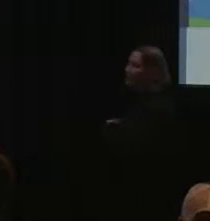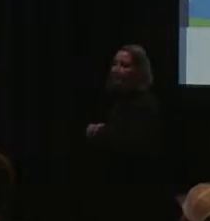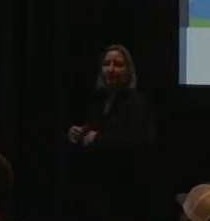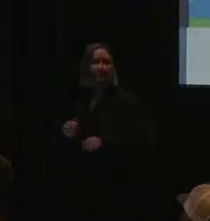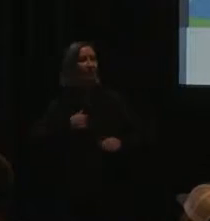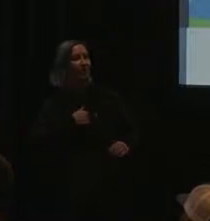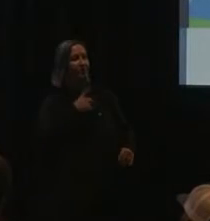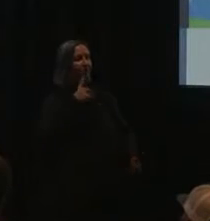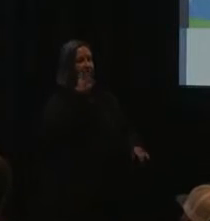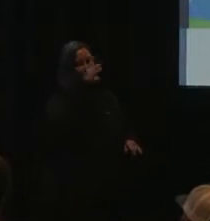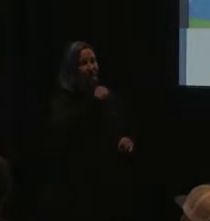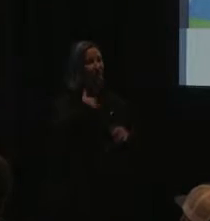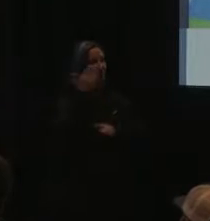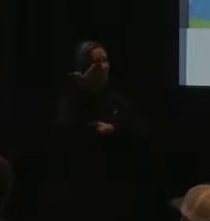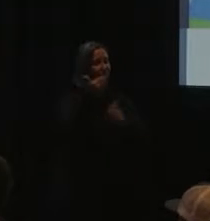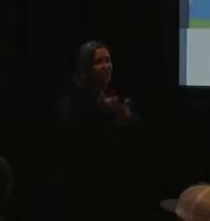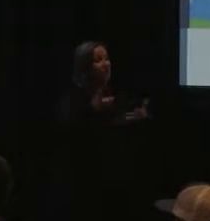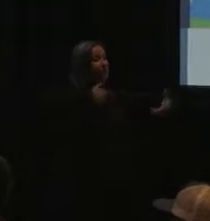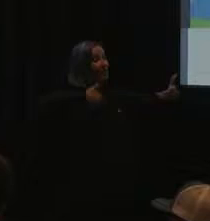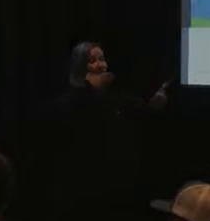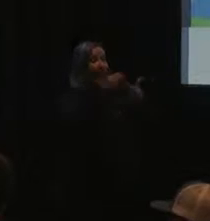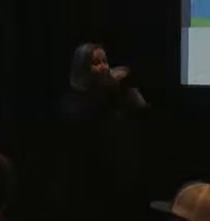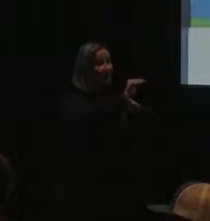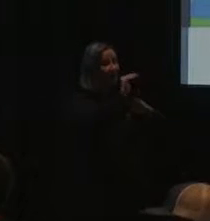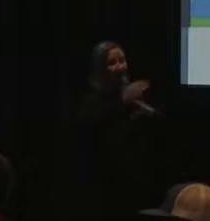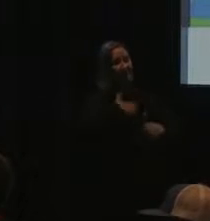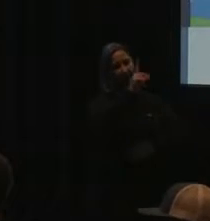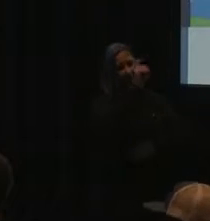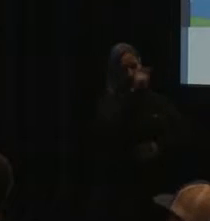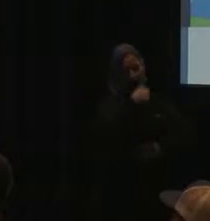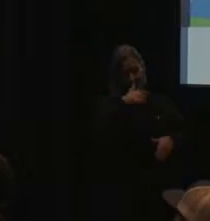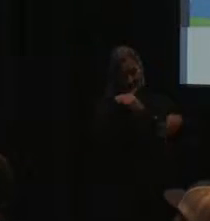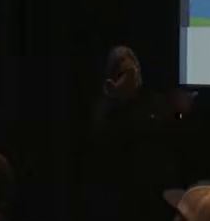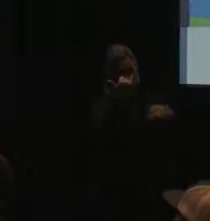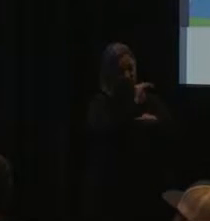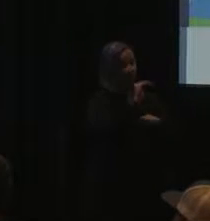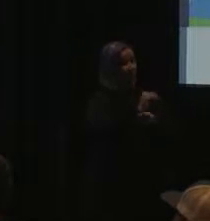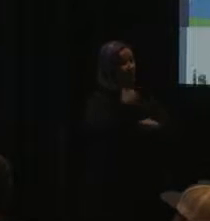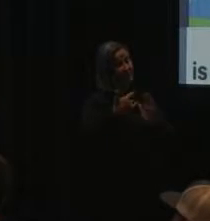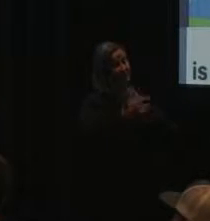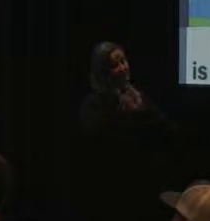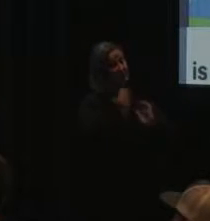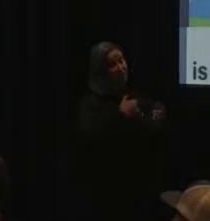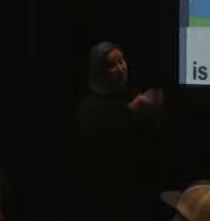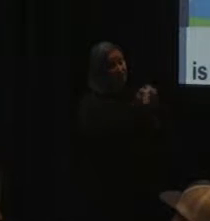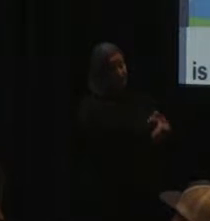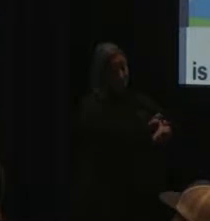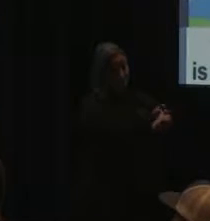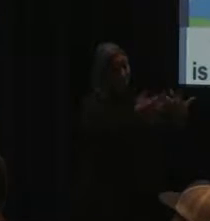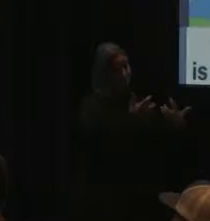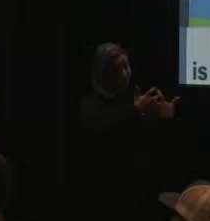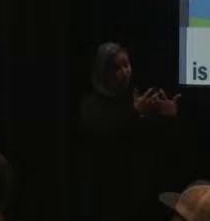Thank you. Good evening. The question I pose tonight is whether or not technology is our friend when it comes to